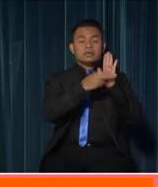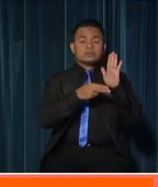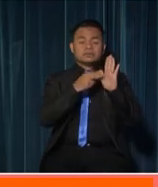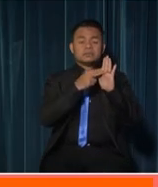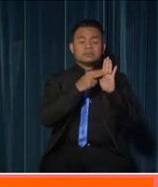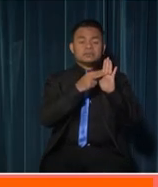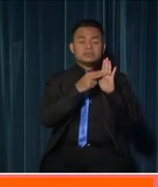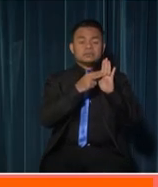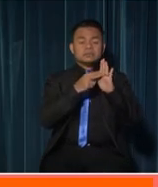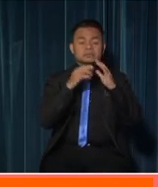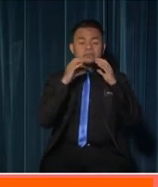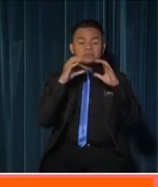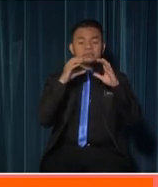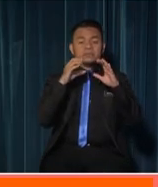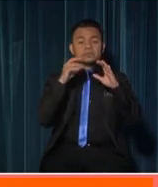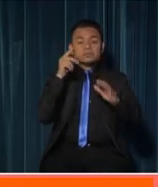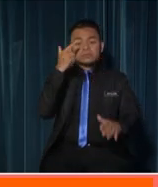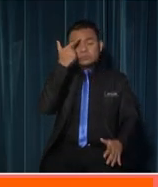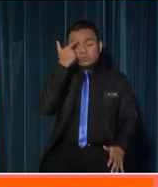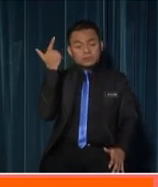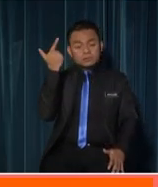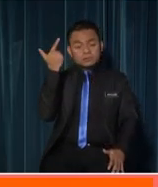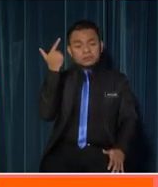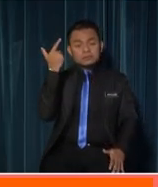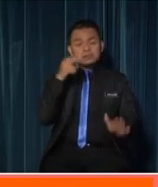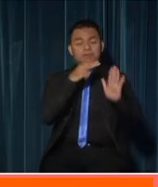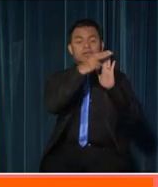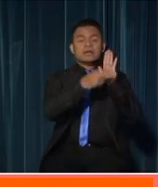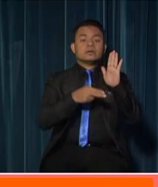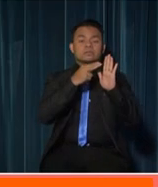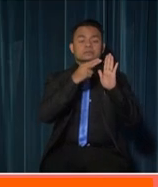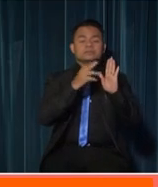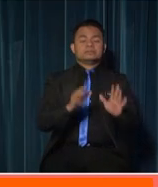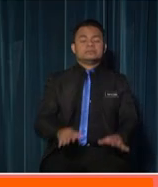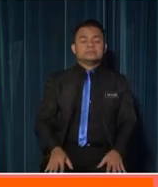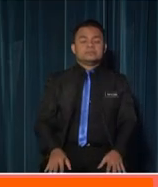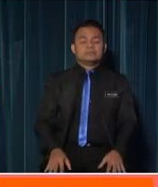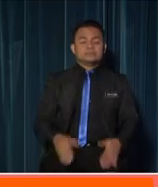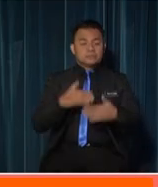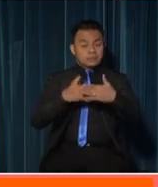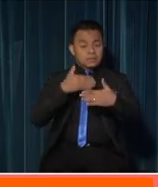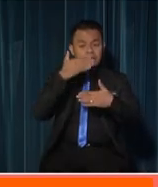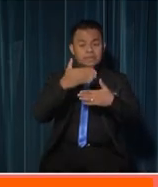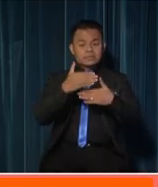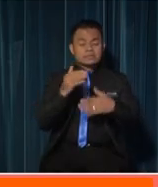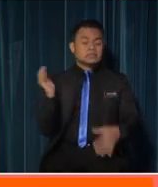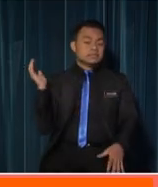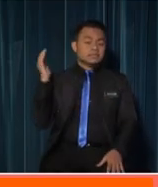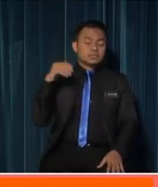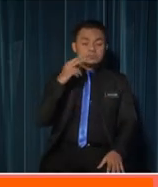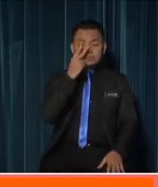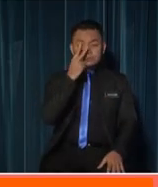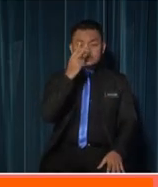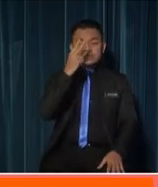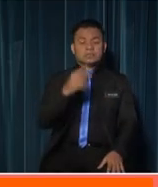quarter of an hour. Next, let's look